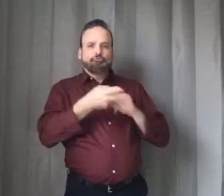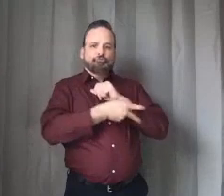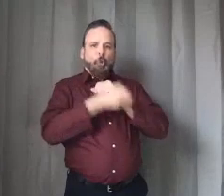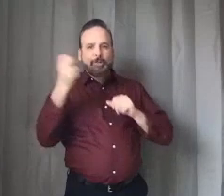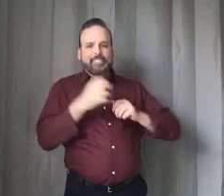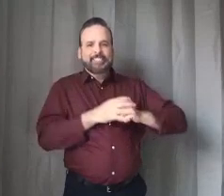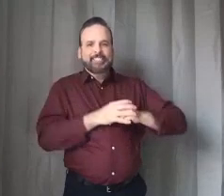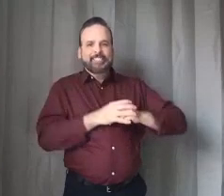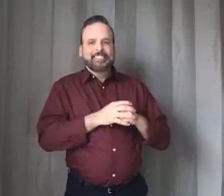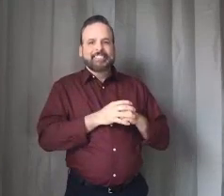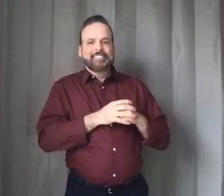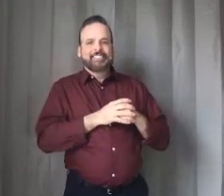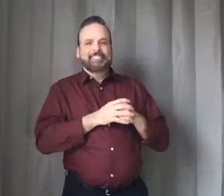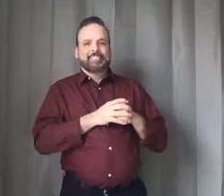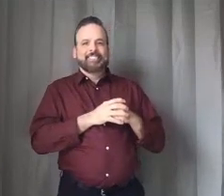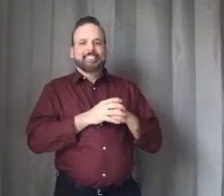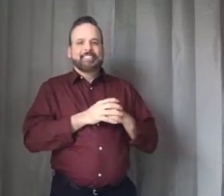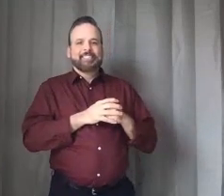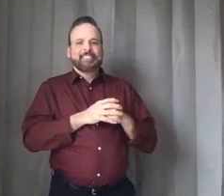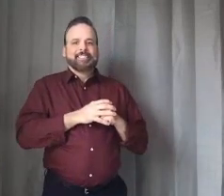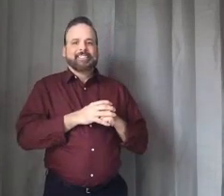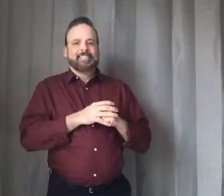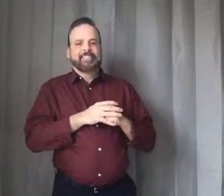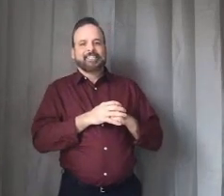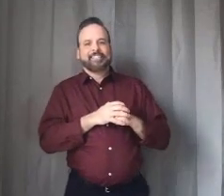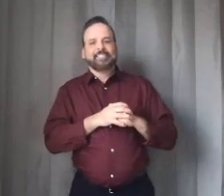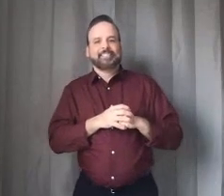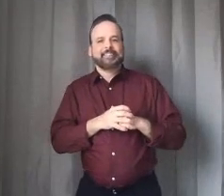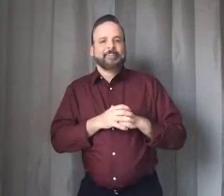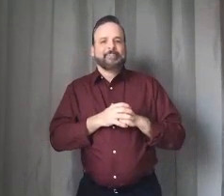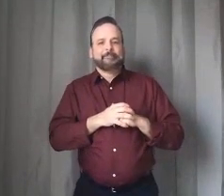so I would say,